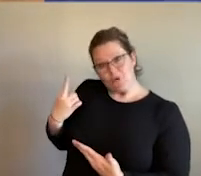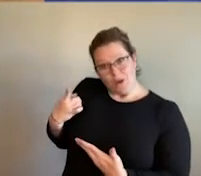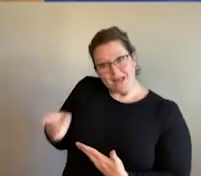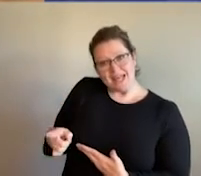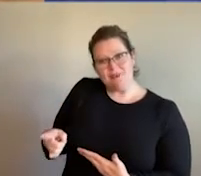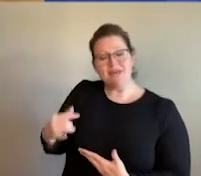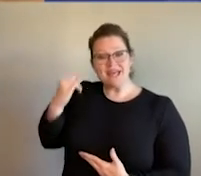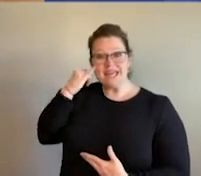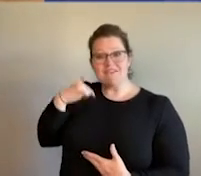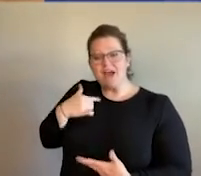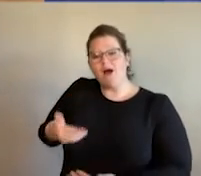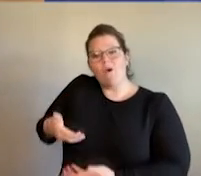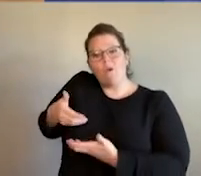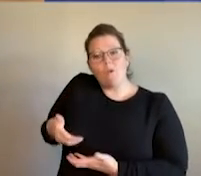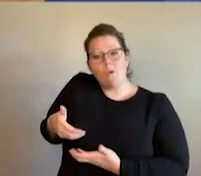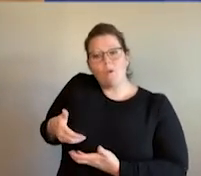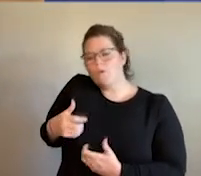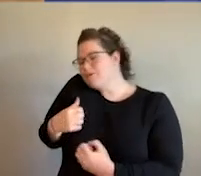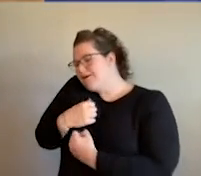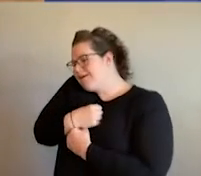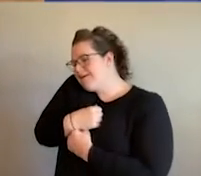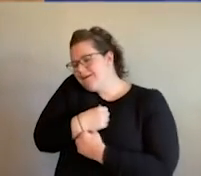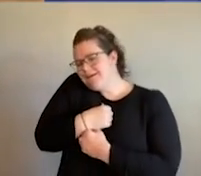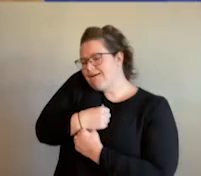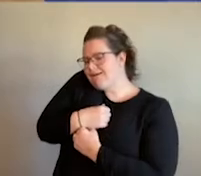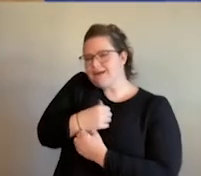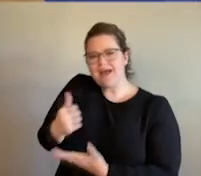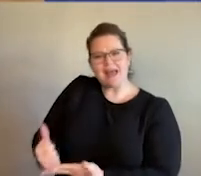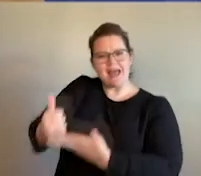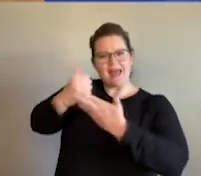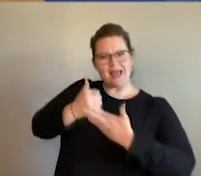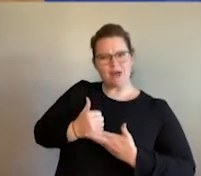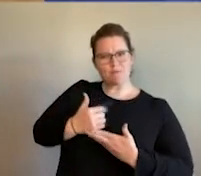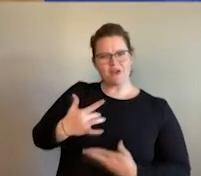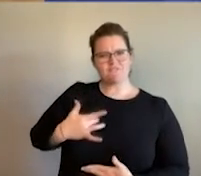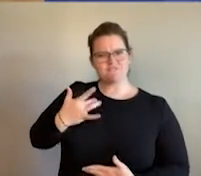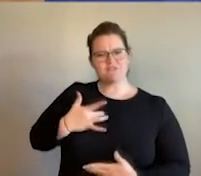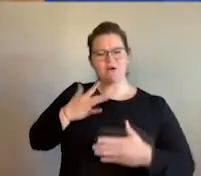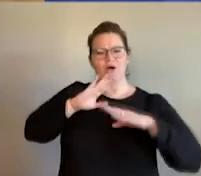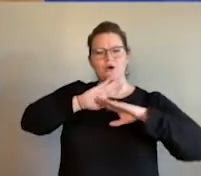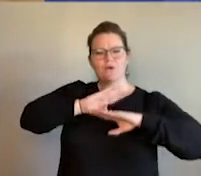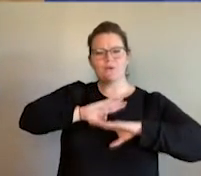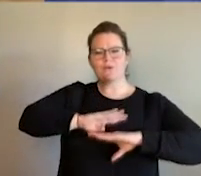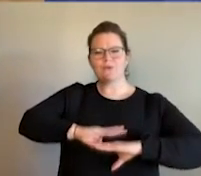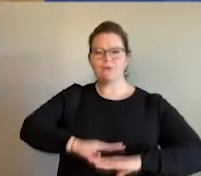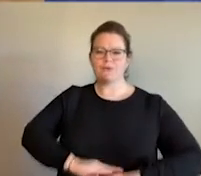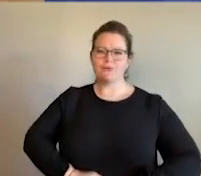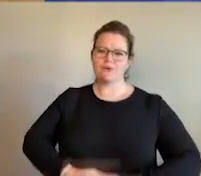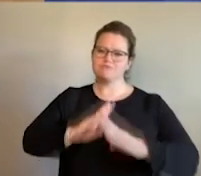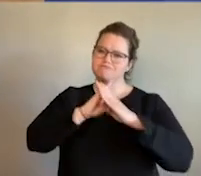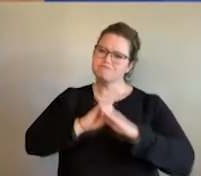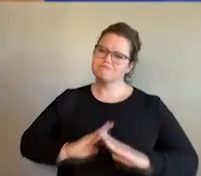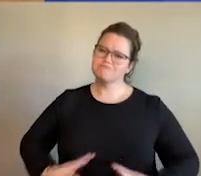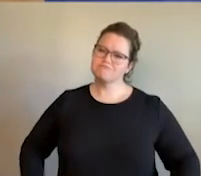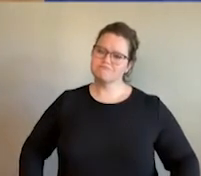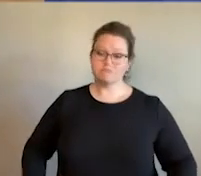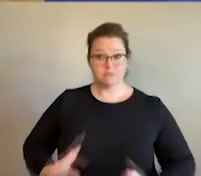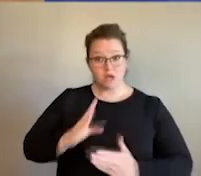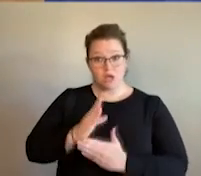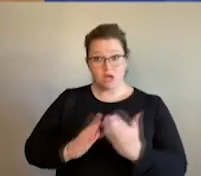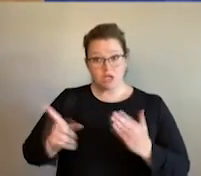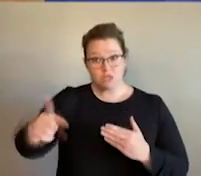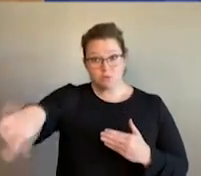Fluffy hugs, it helps me to feel calm and to feel at peace. You know, some of you may